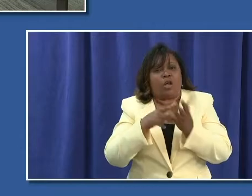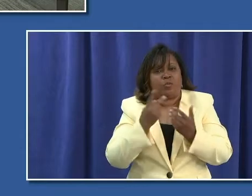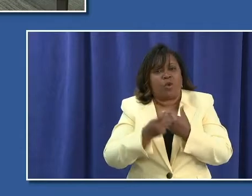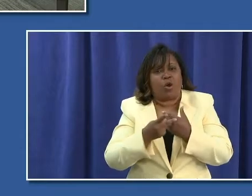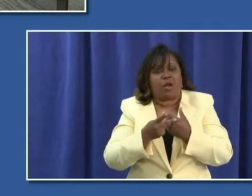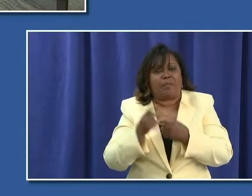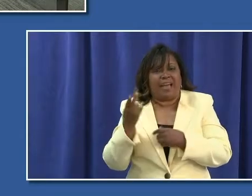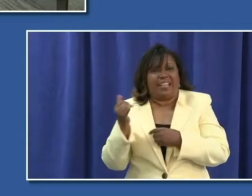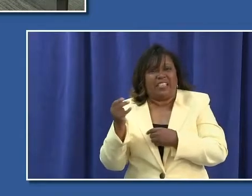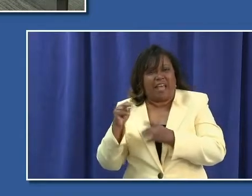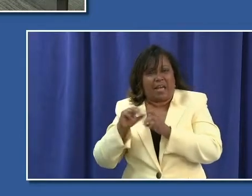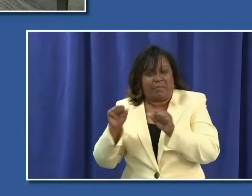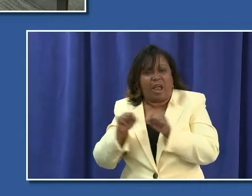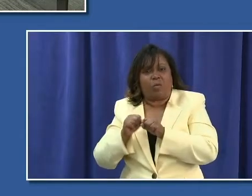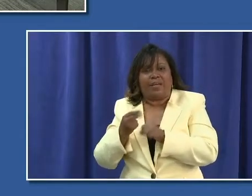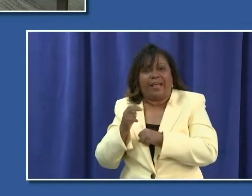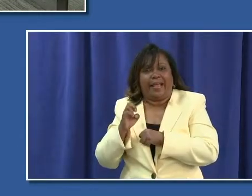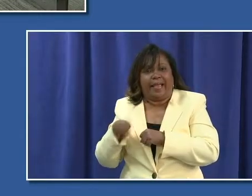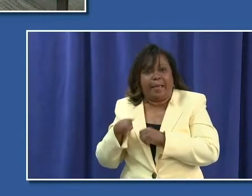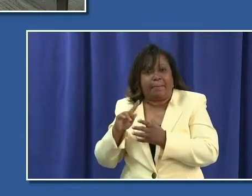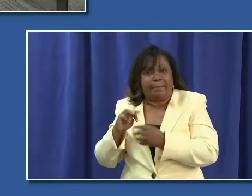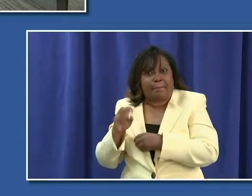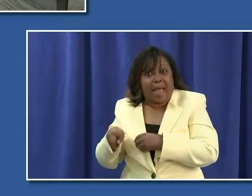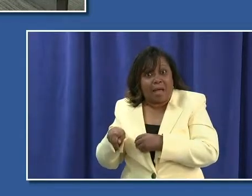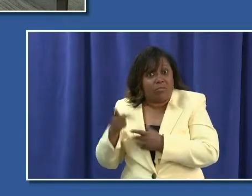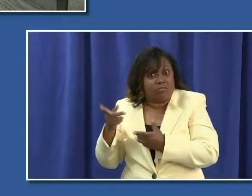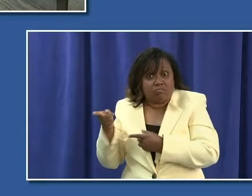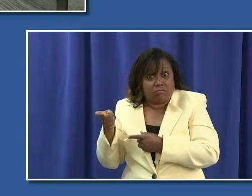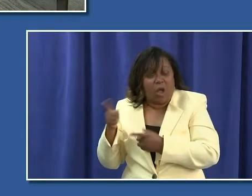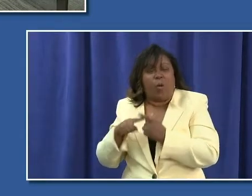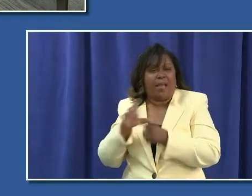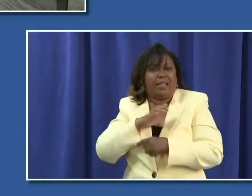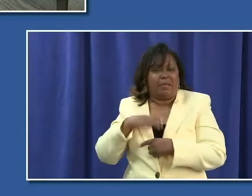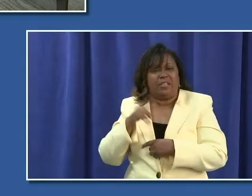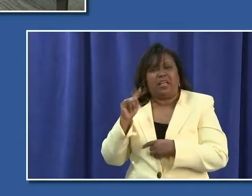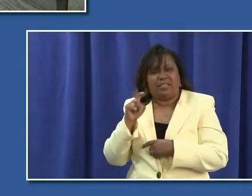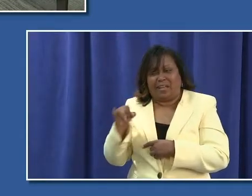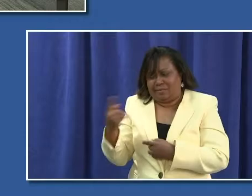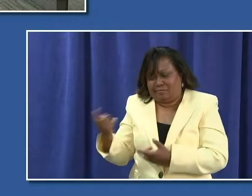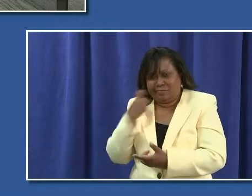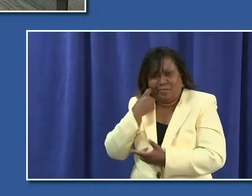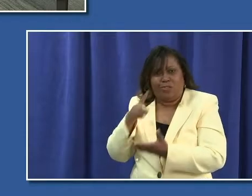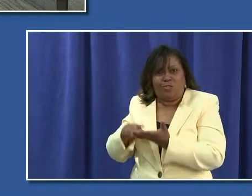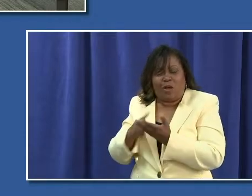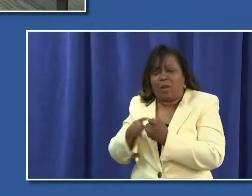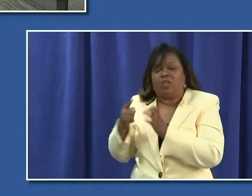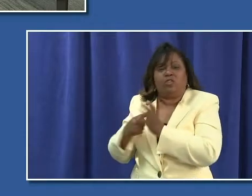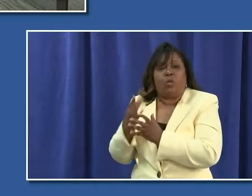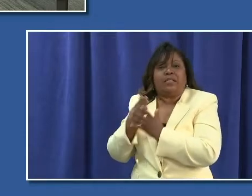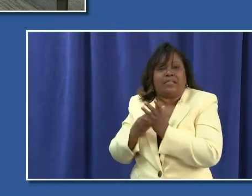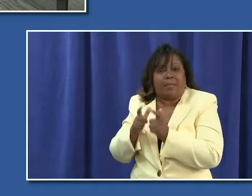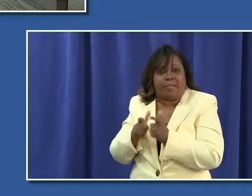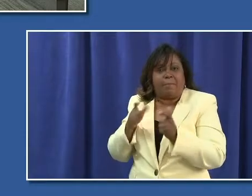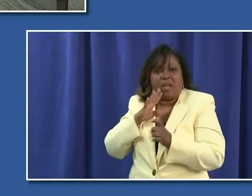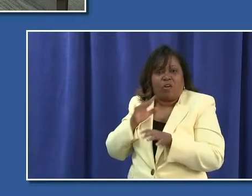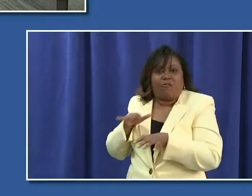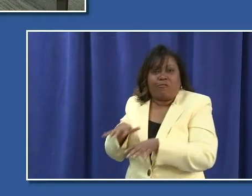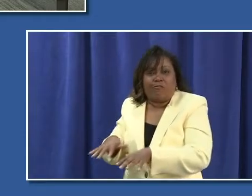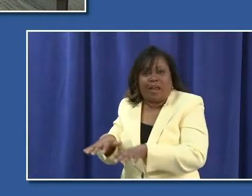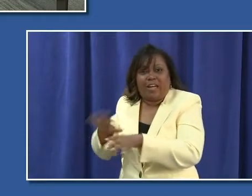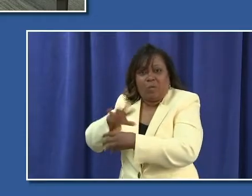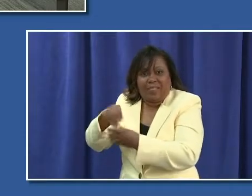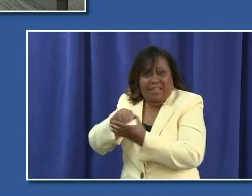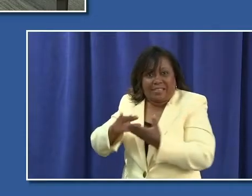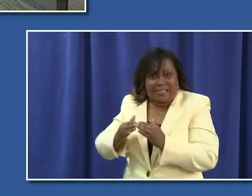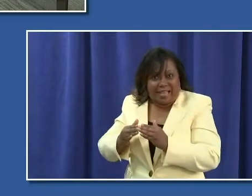out in the Chatham area where we did a heat map. And what the heat map is, as Commissioner Tully has talked about, it showed where some of the major flooding is within the